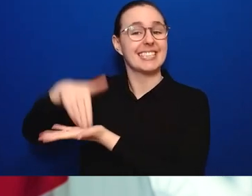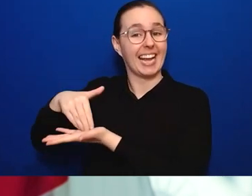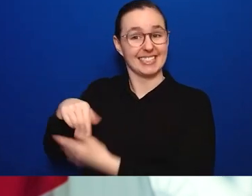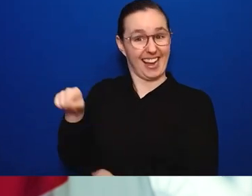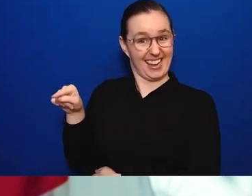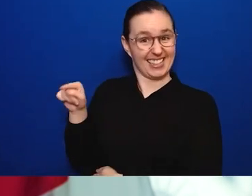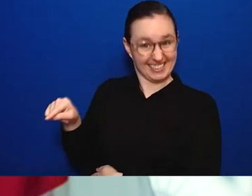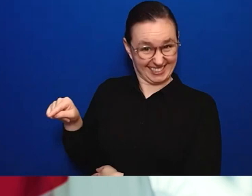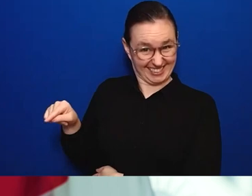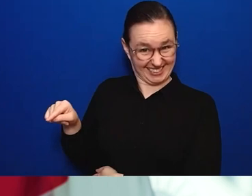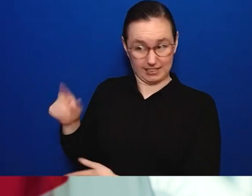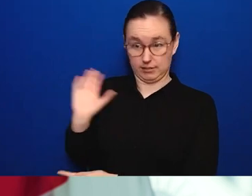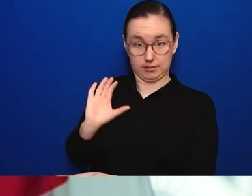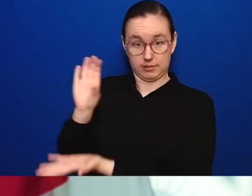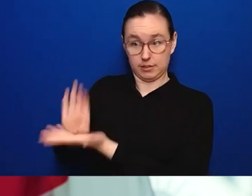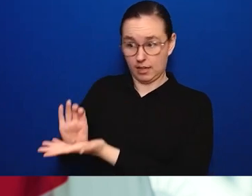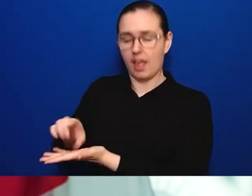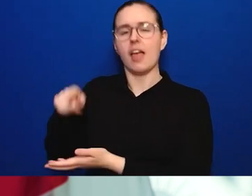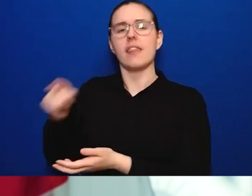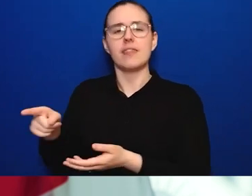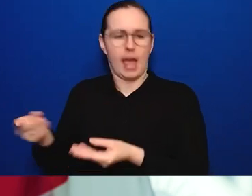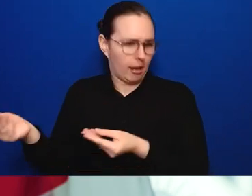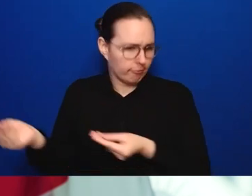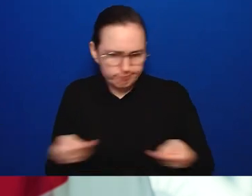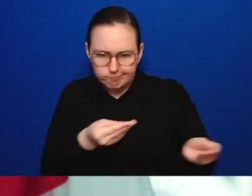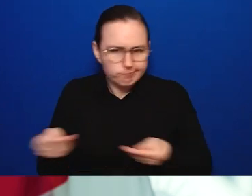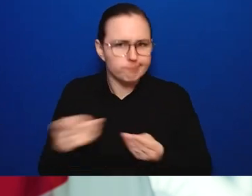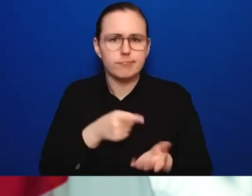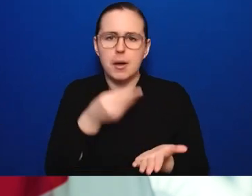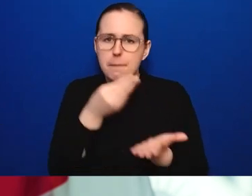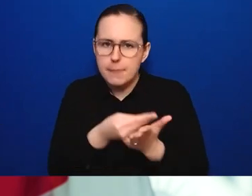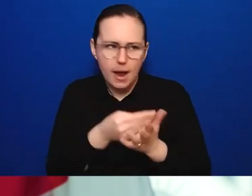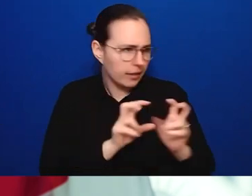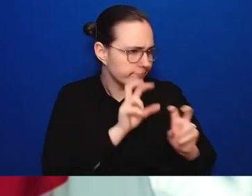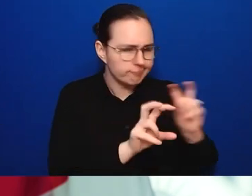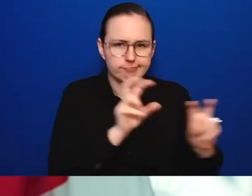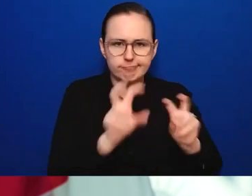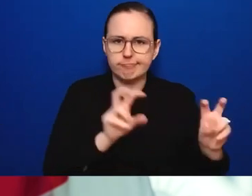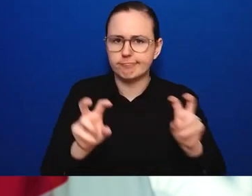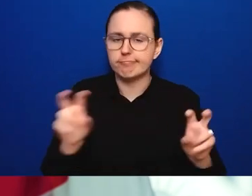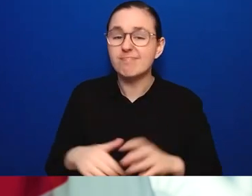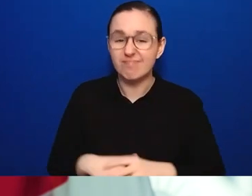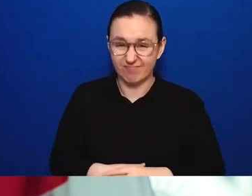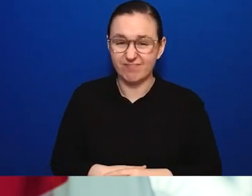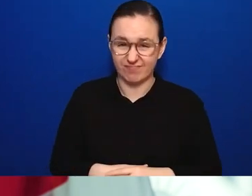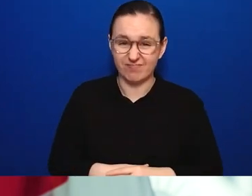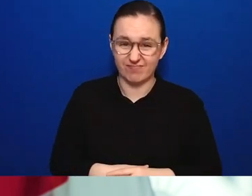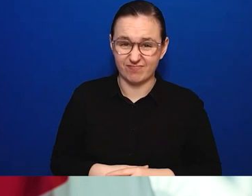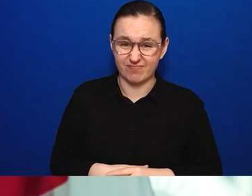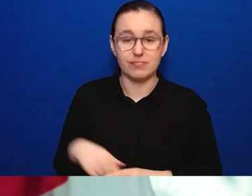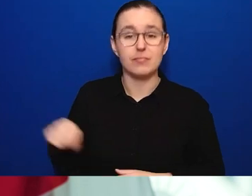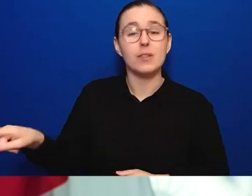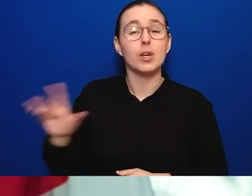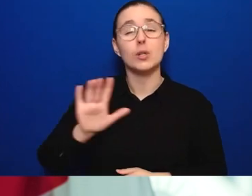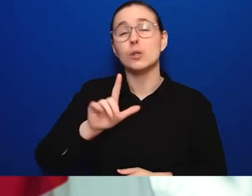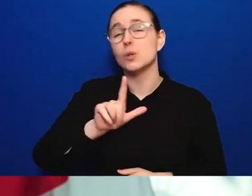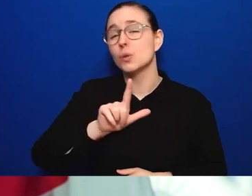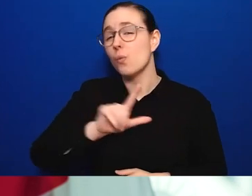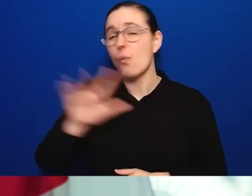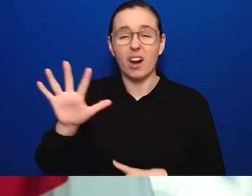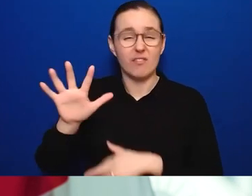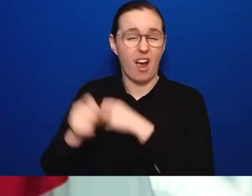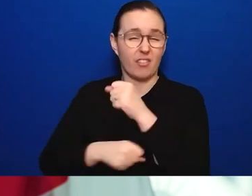supporting Indigenous communities, the BCAAFC brings a wealth of experience and expertise to this grant